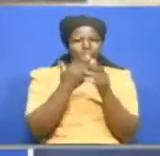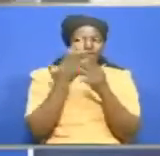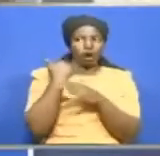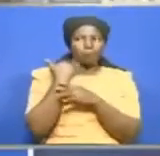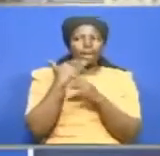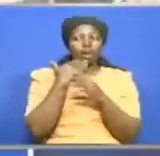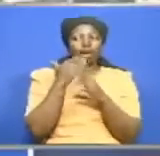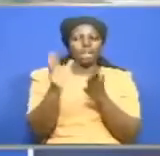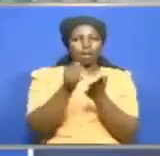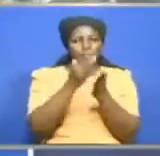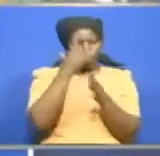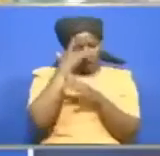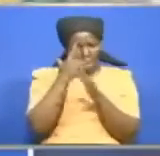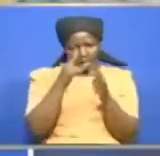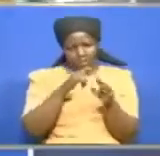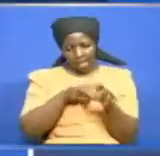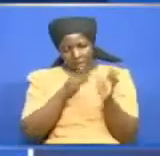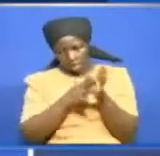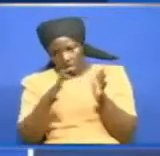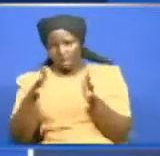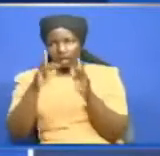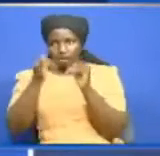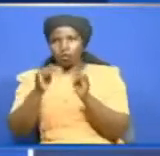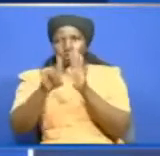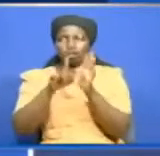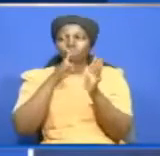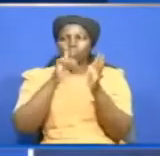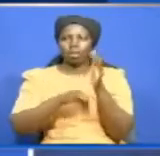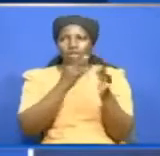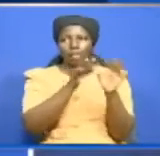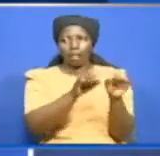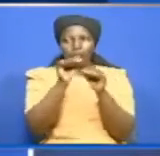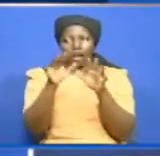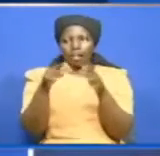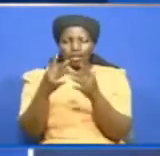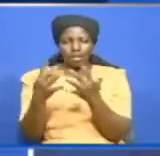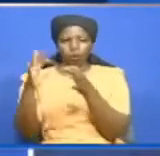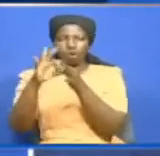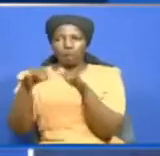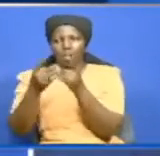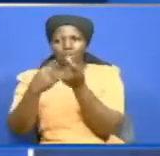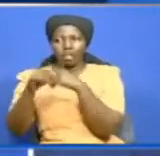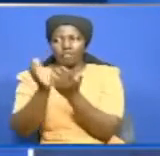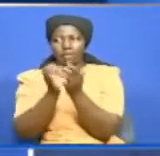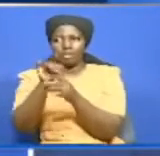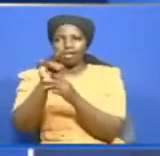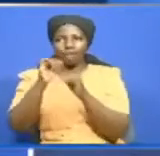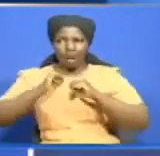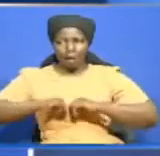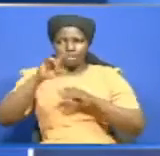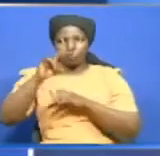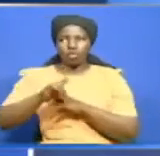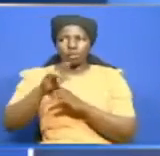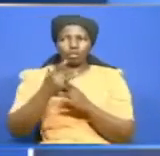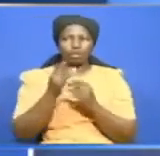reasonable period. The new law also states that in case of a transfer, merger or sale of a business, the deal should not automatically lead to the